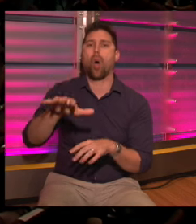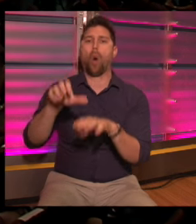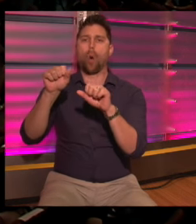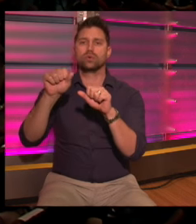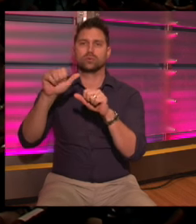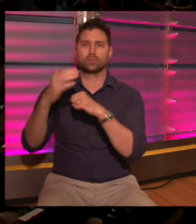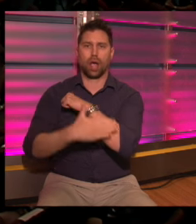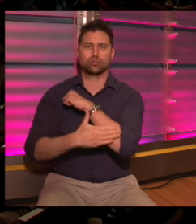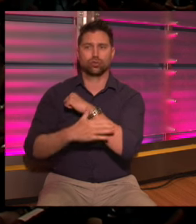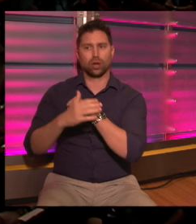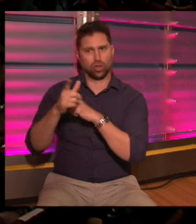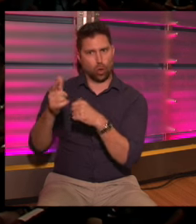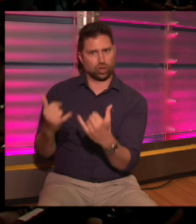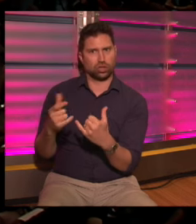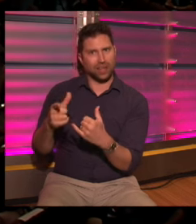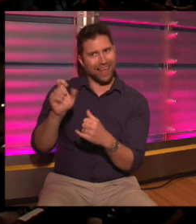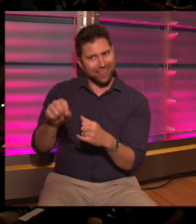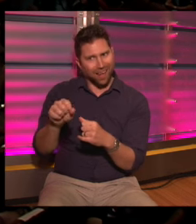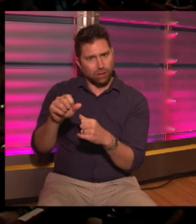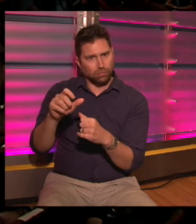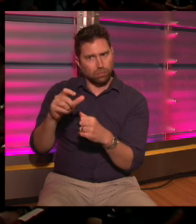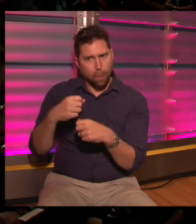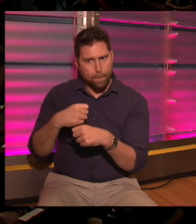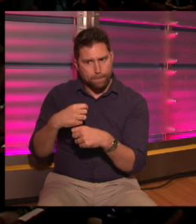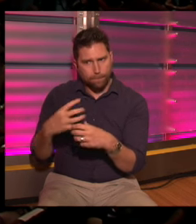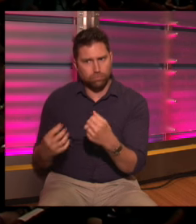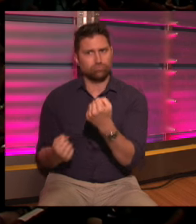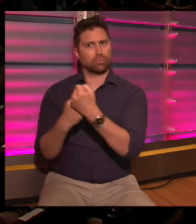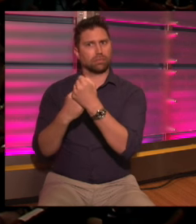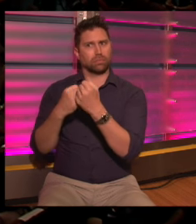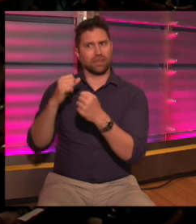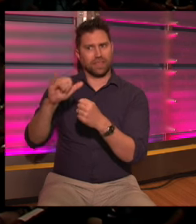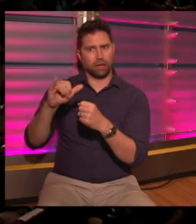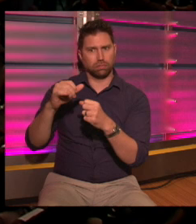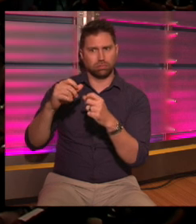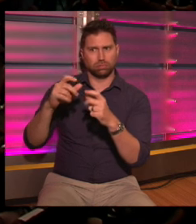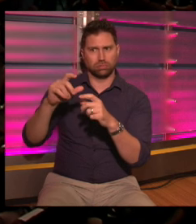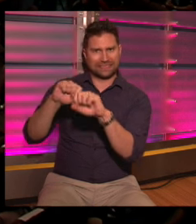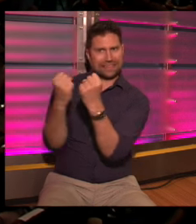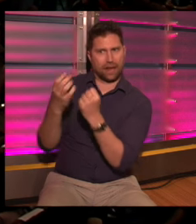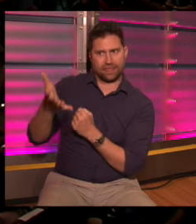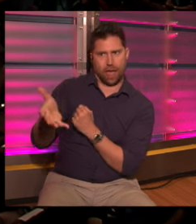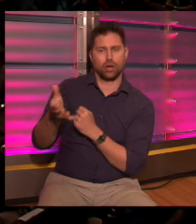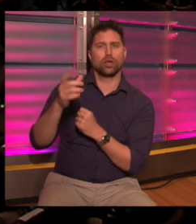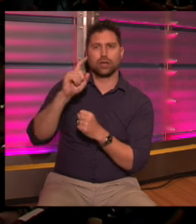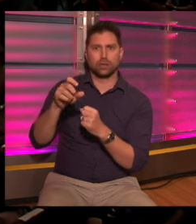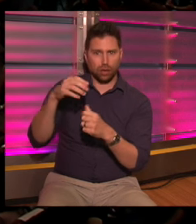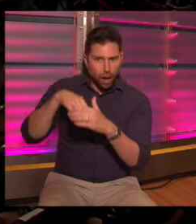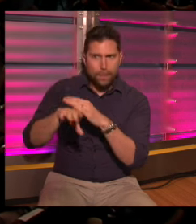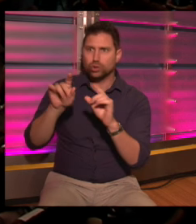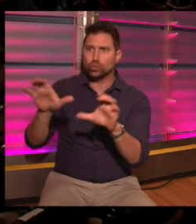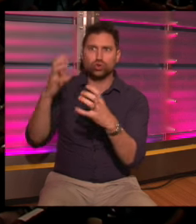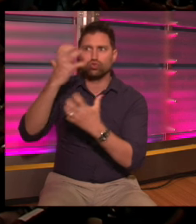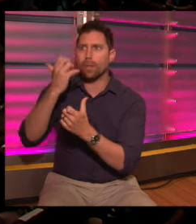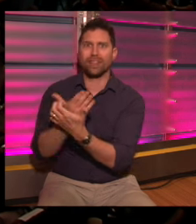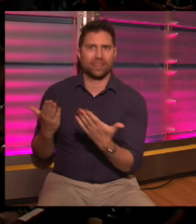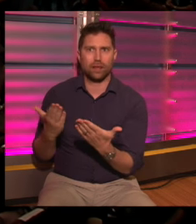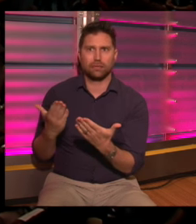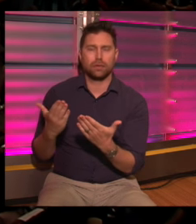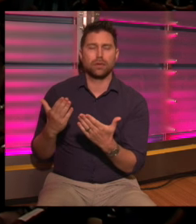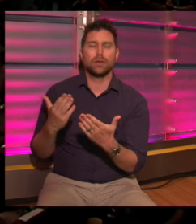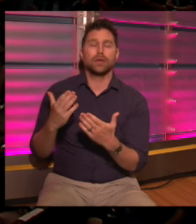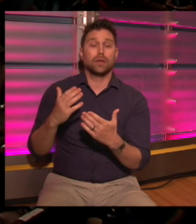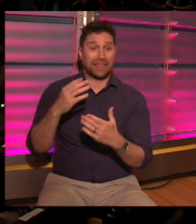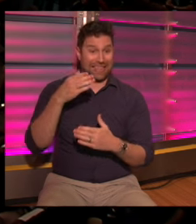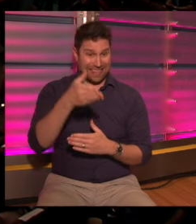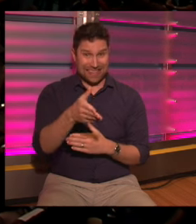they can actually be a productive, you know, boon to that society. They can be filling labor needs. They can be coming in and doing incredible things. And, you know, inside of this